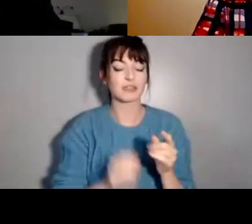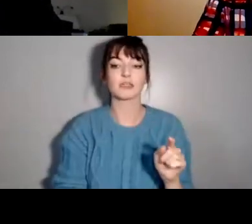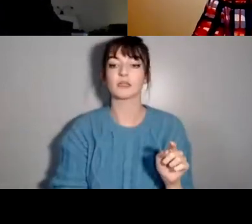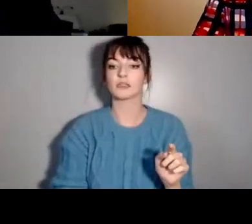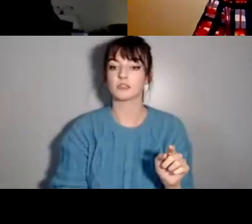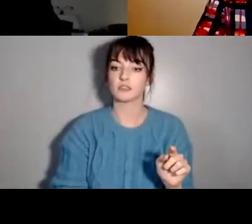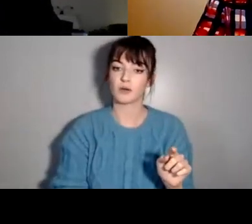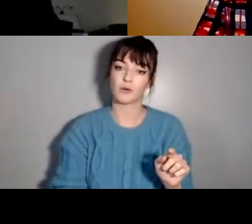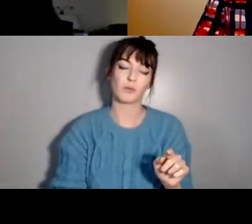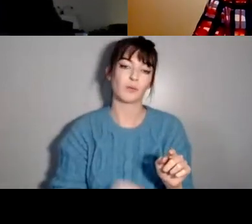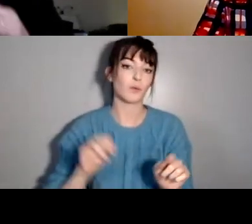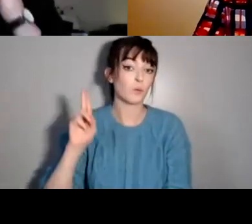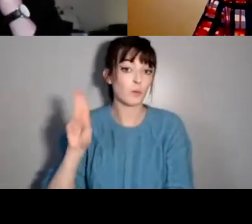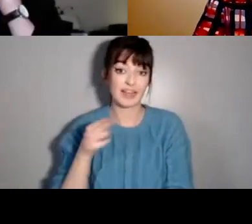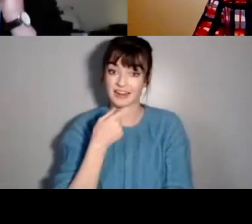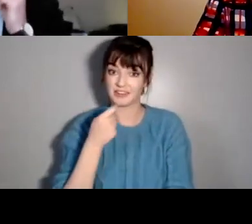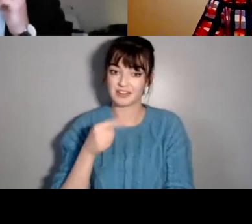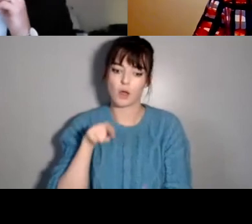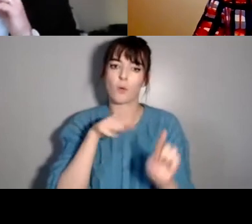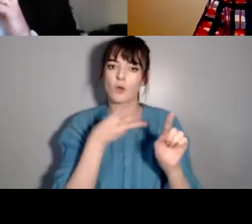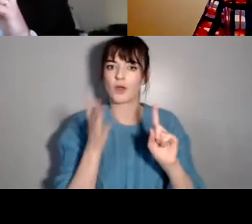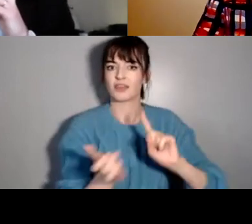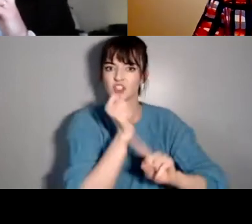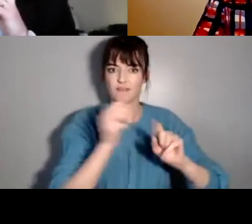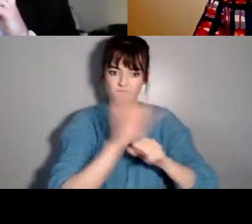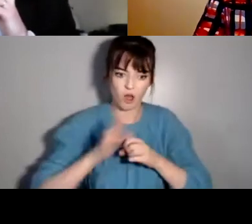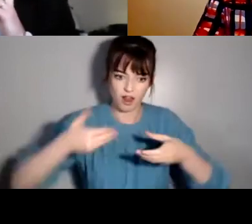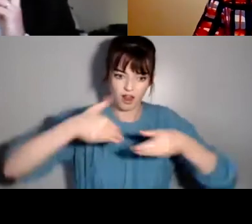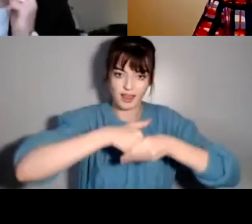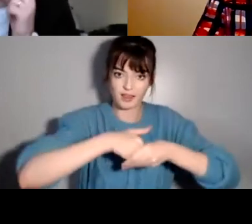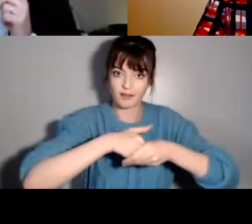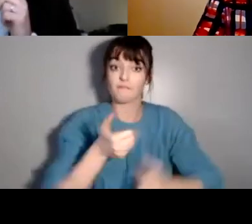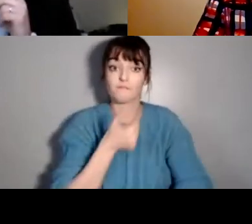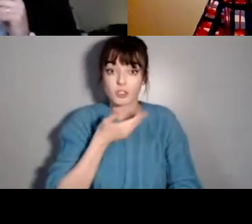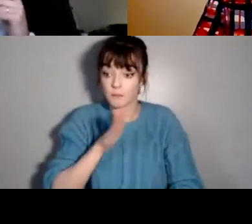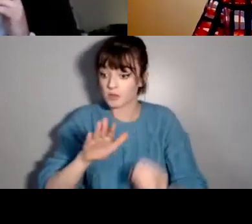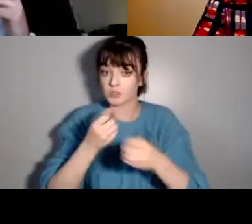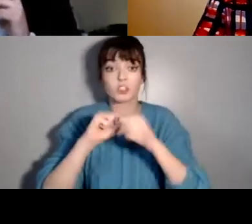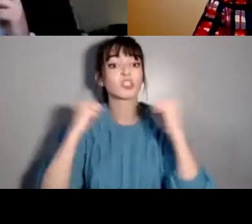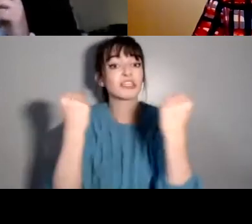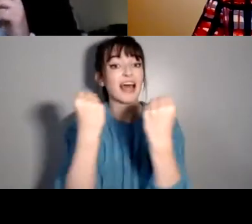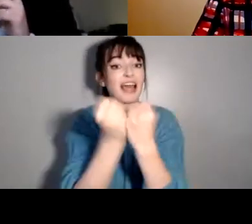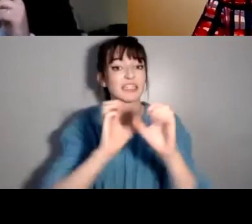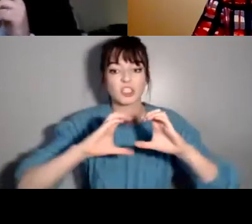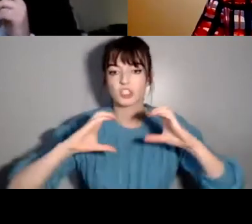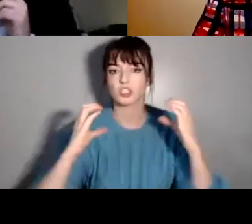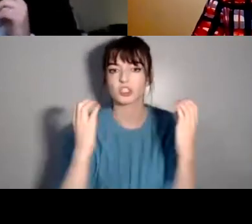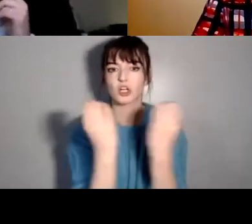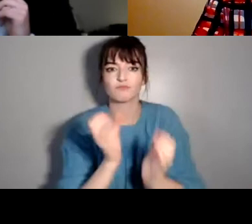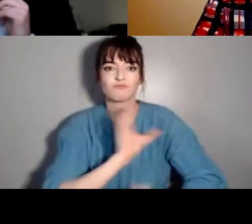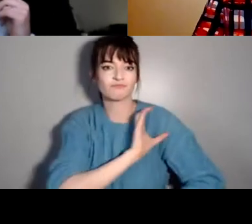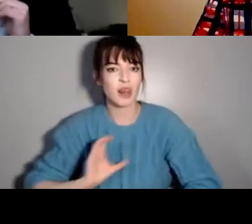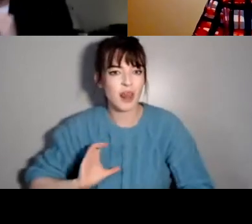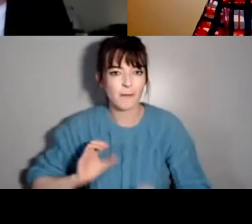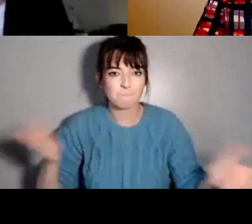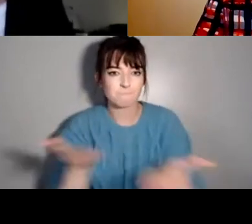we can't successfully achieve that until our clubs and our societies and our activities embrace everybody,